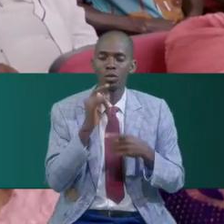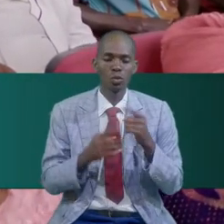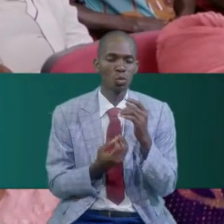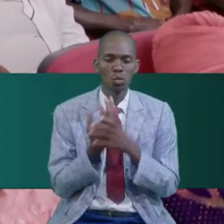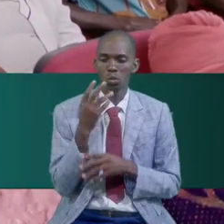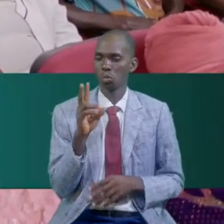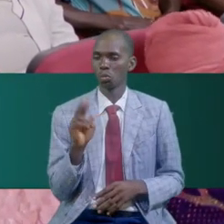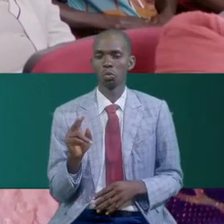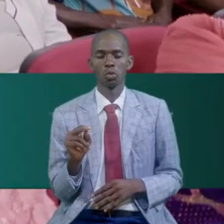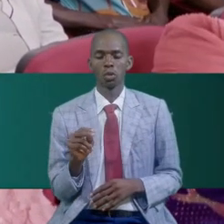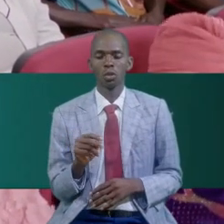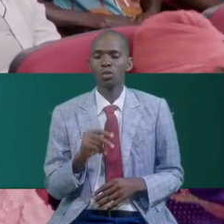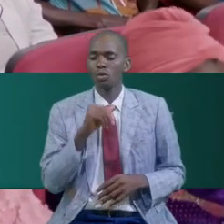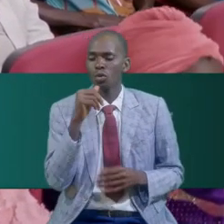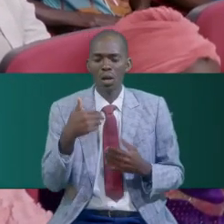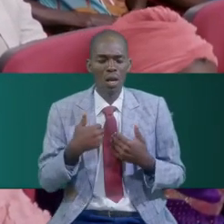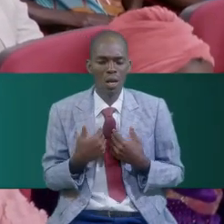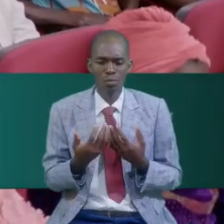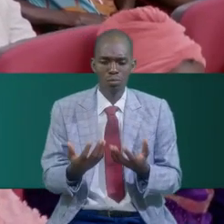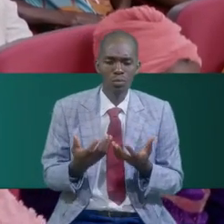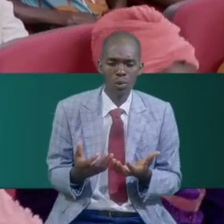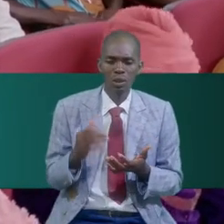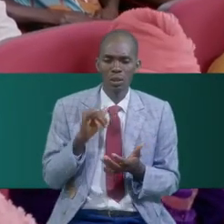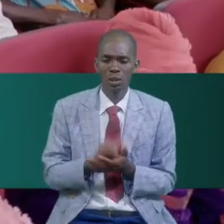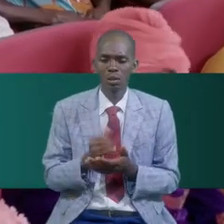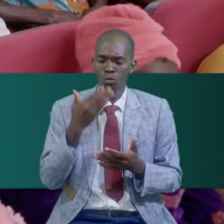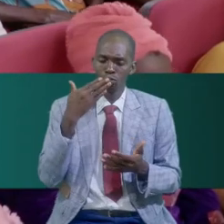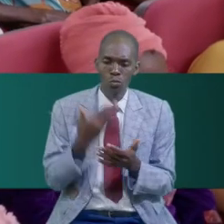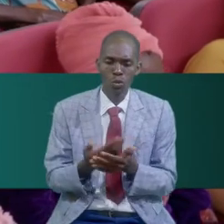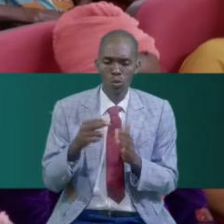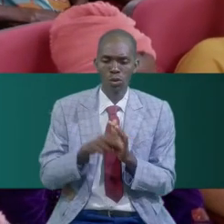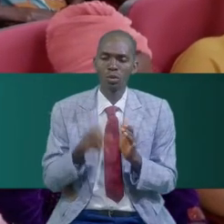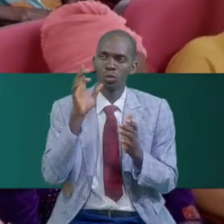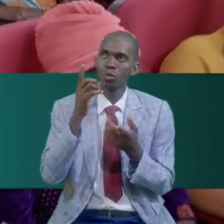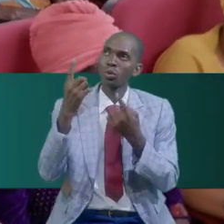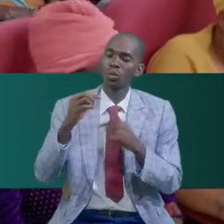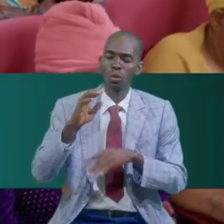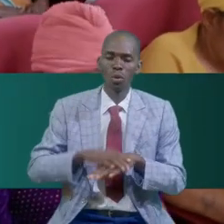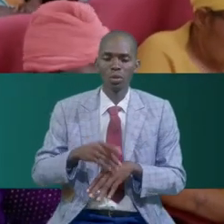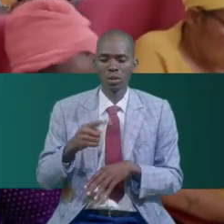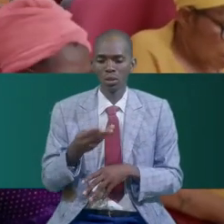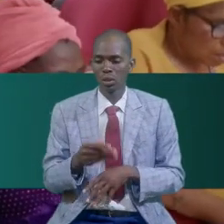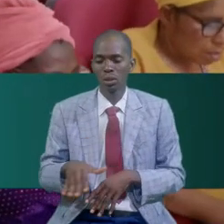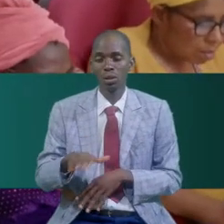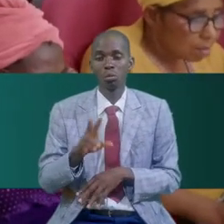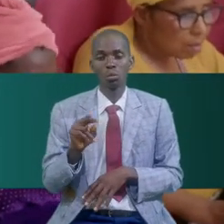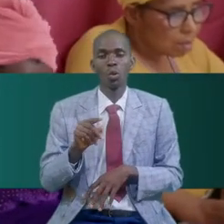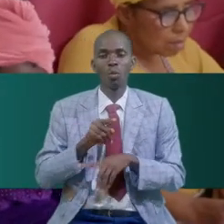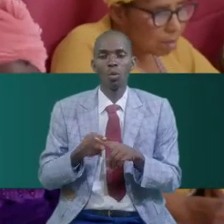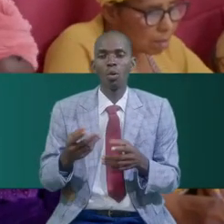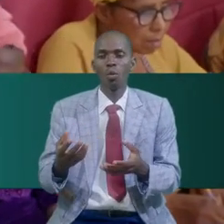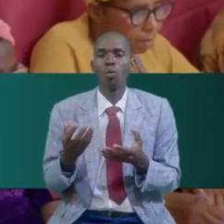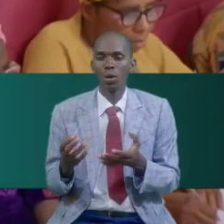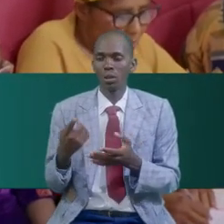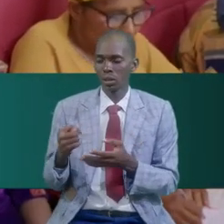progress, productivity will come to the land, he had a desire for a vineyard. And so